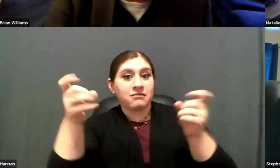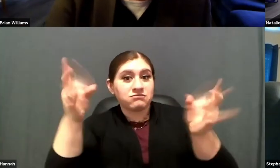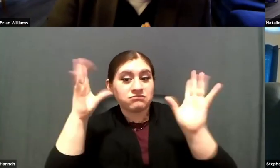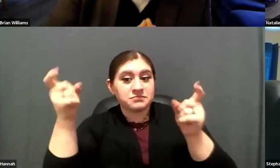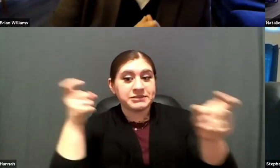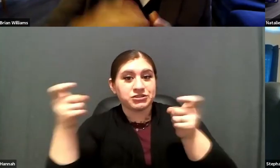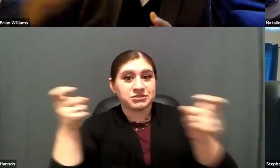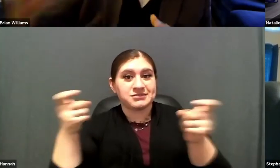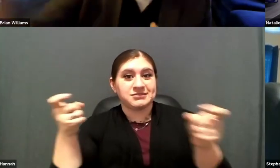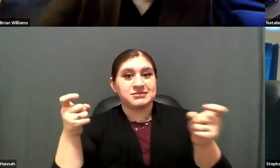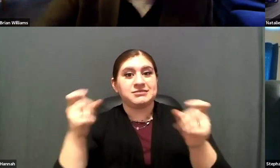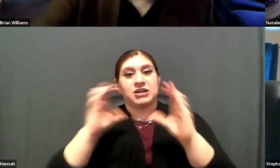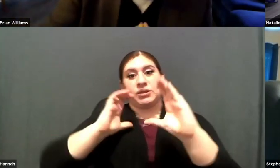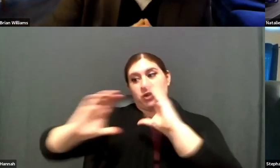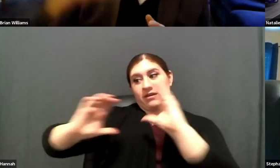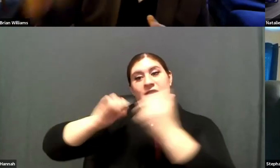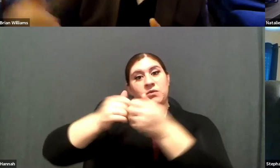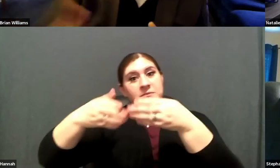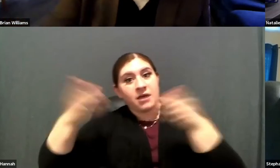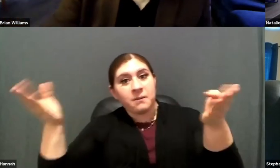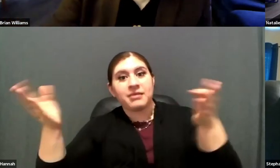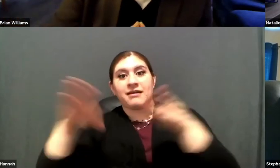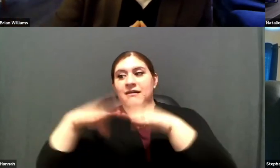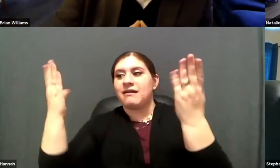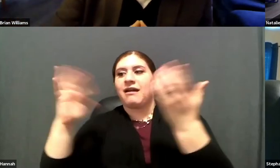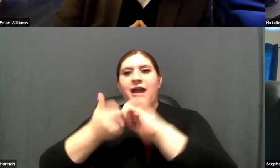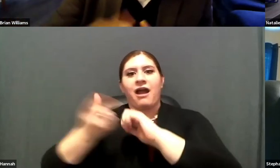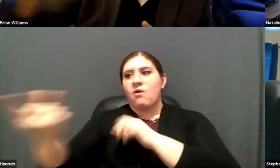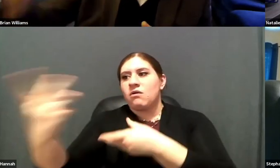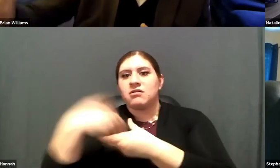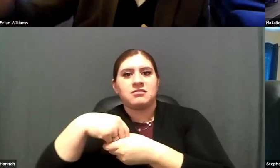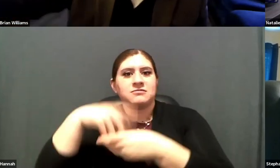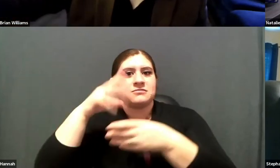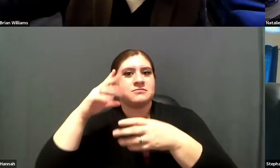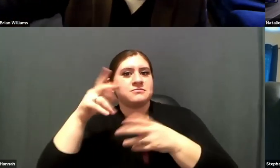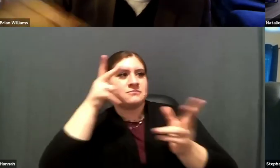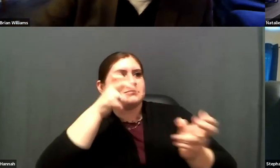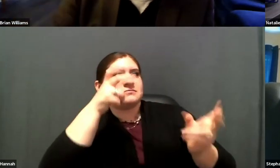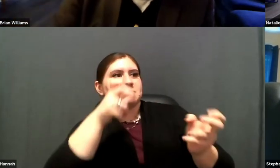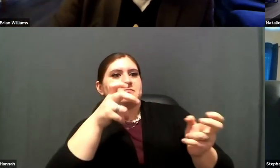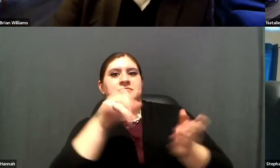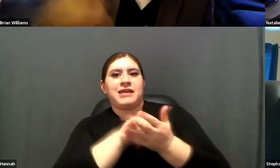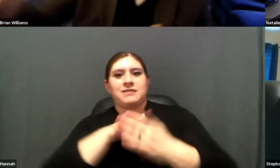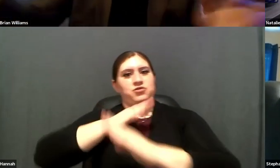management, communicating with the public. How do you get the public to observe protective orders?